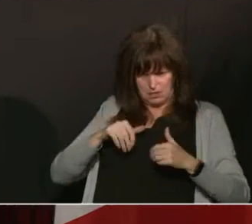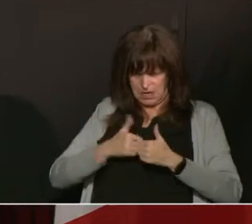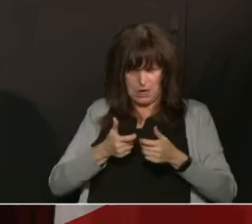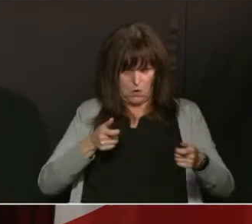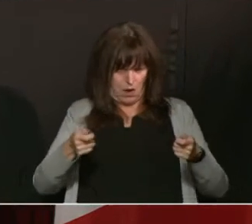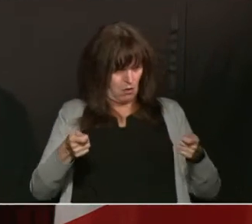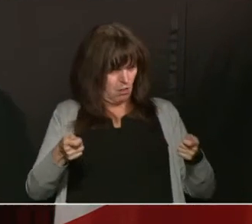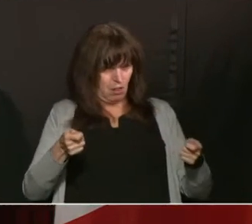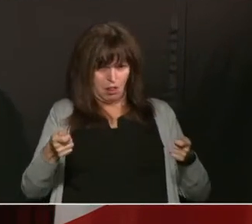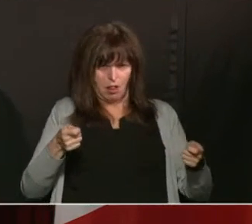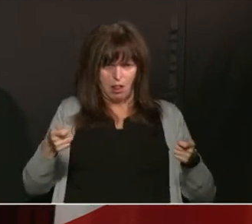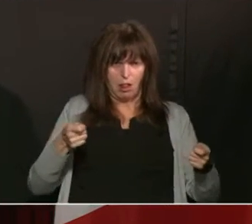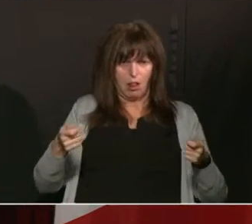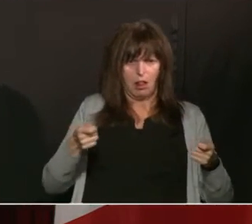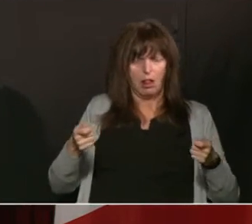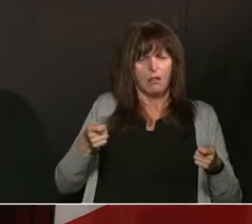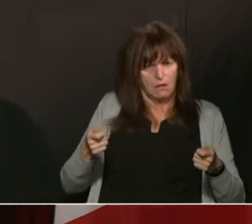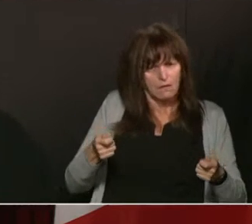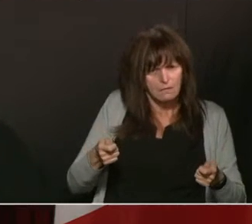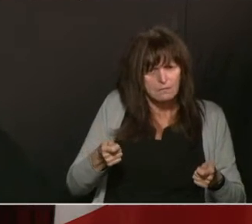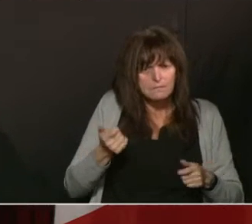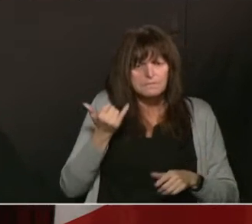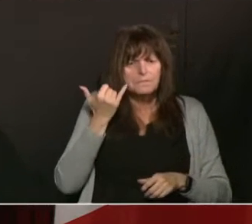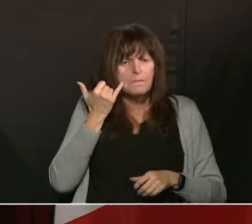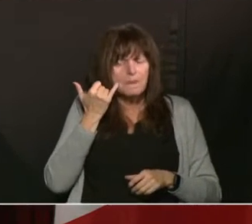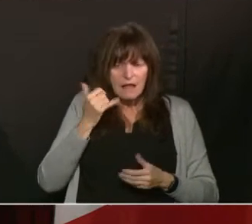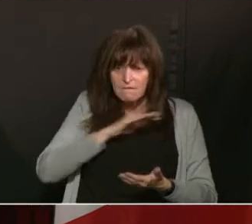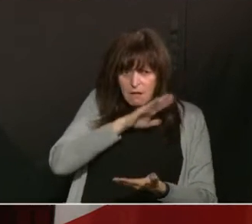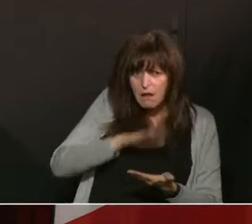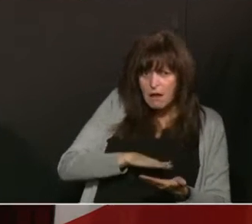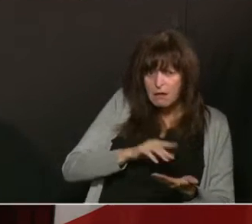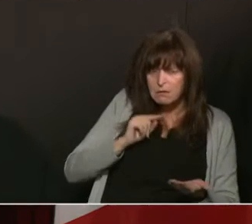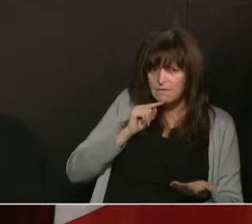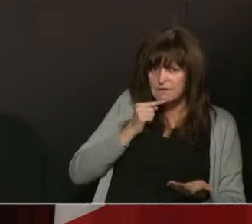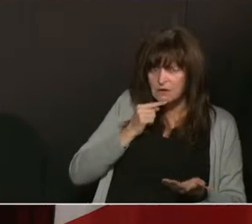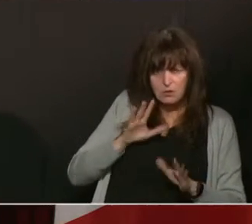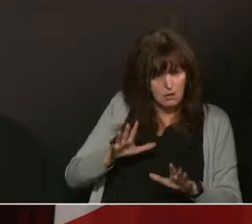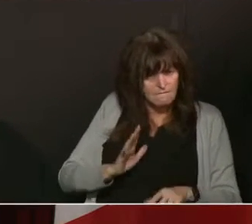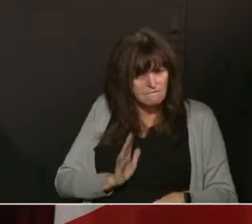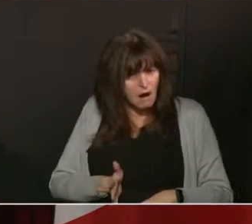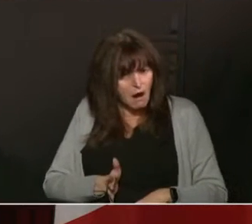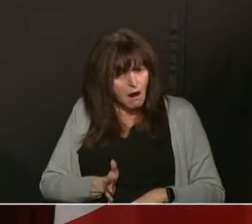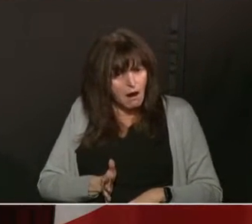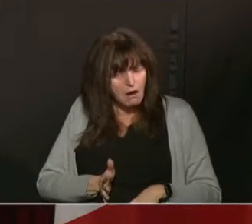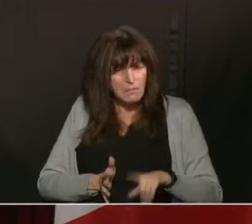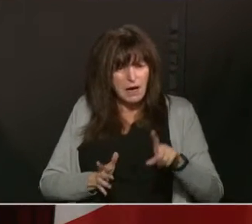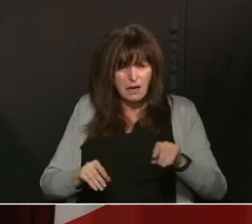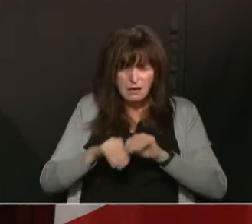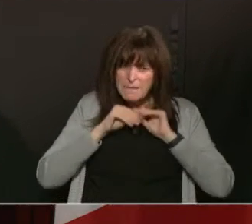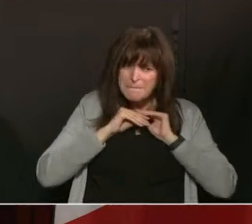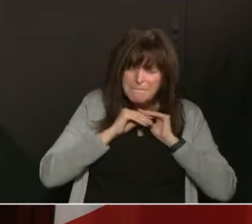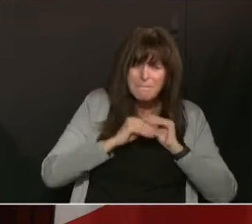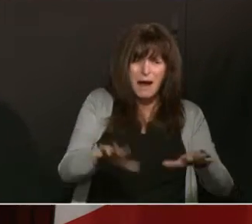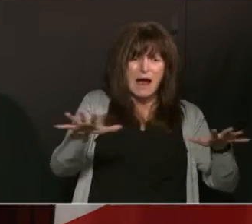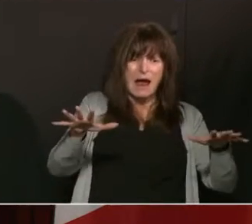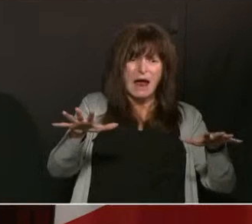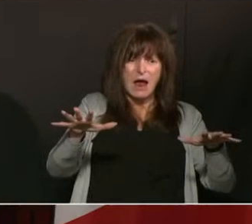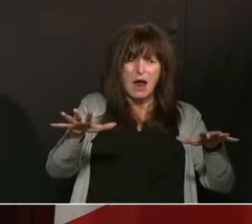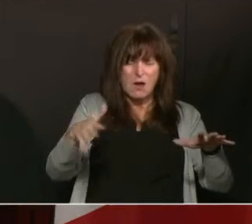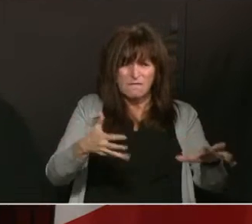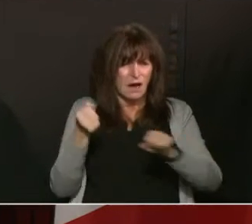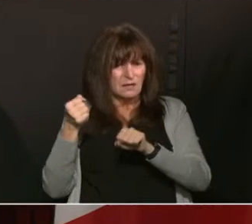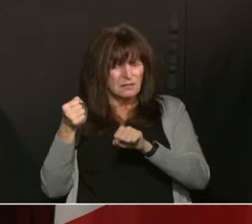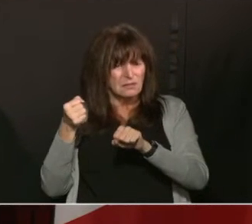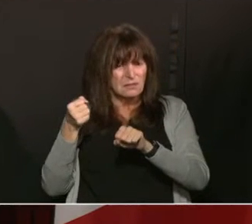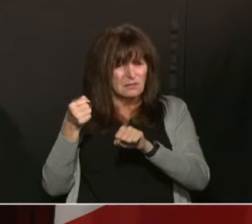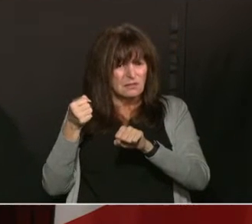its attack rate could mean that it spreads so rapidly that it will have an effect on our hospital sector.